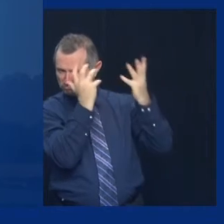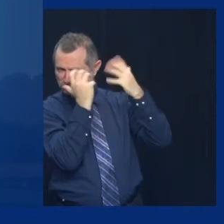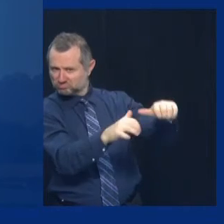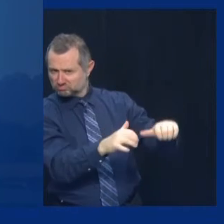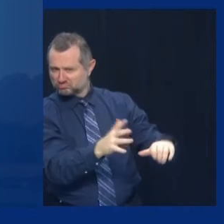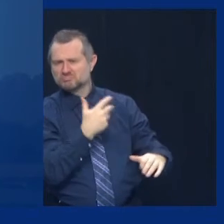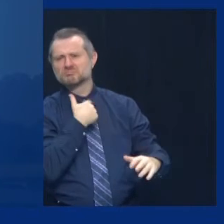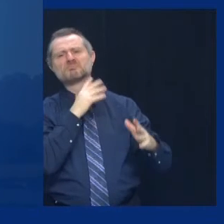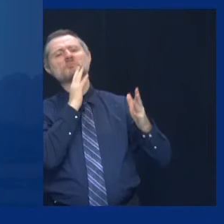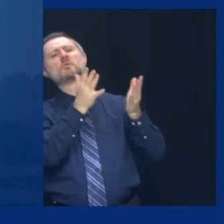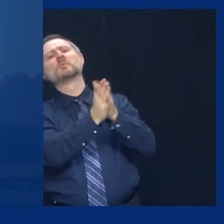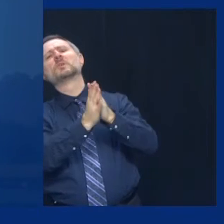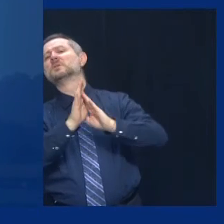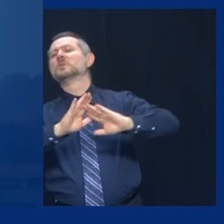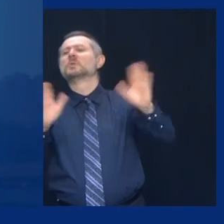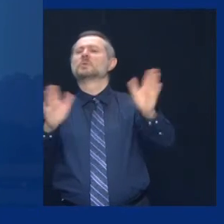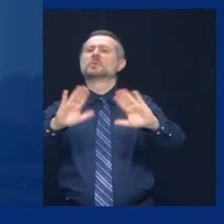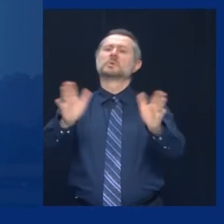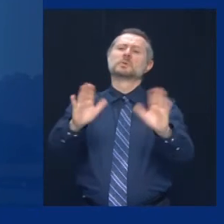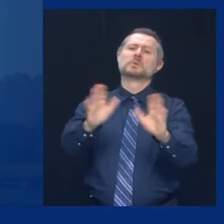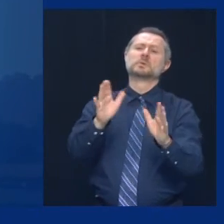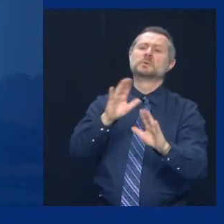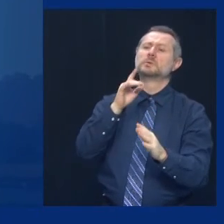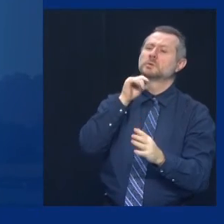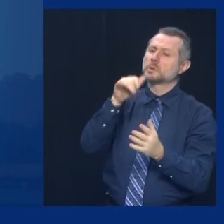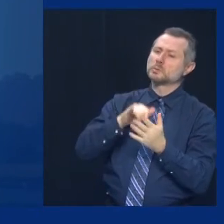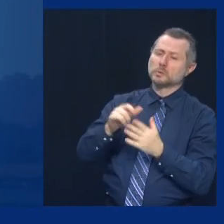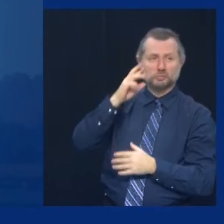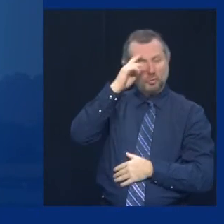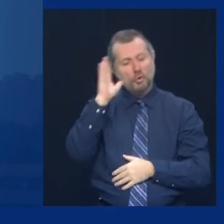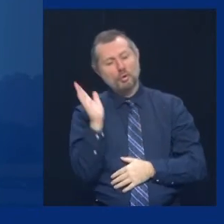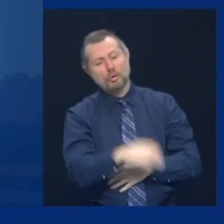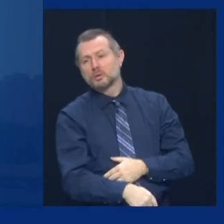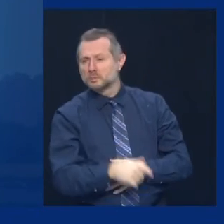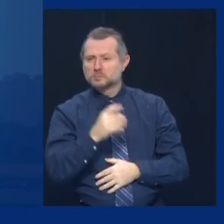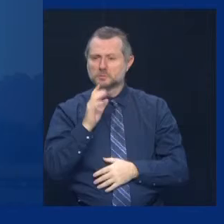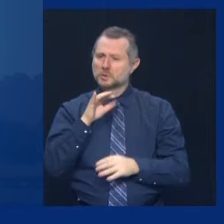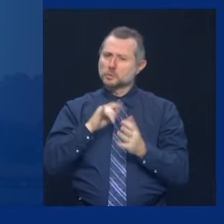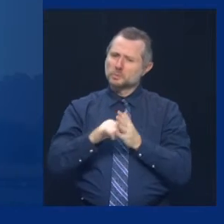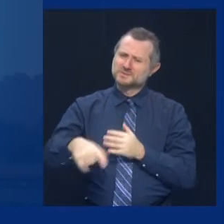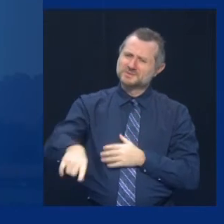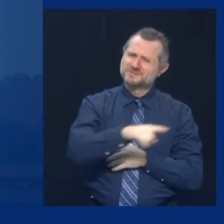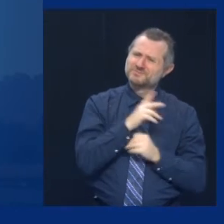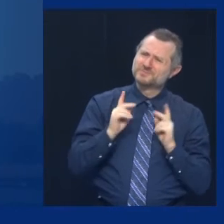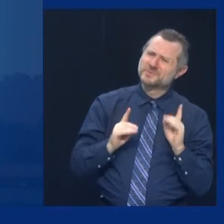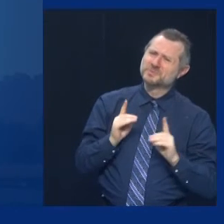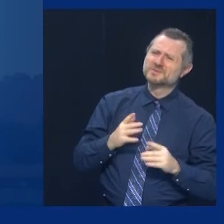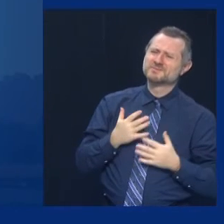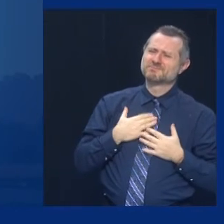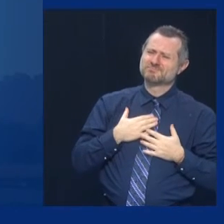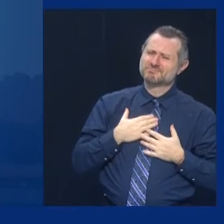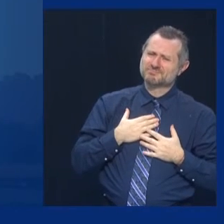State, who are very gracious and are good neighbors with the UK, but please